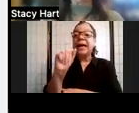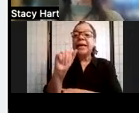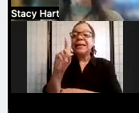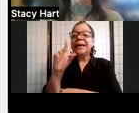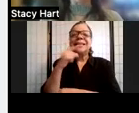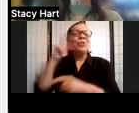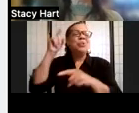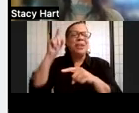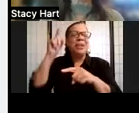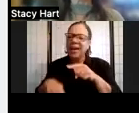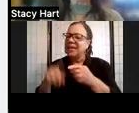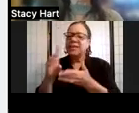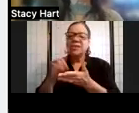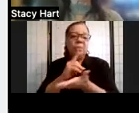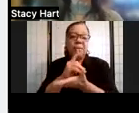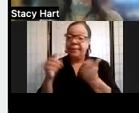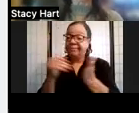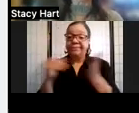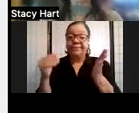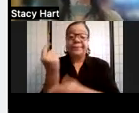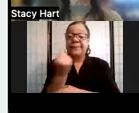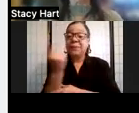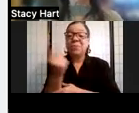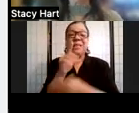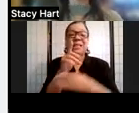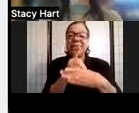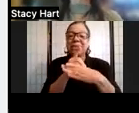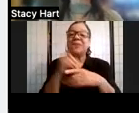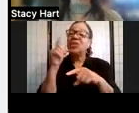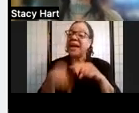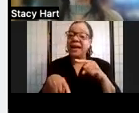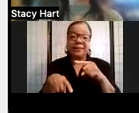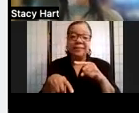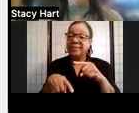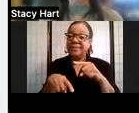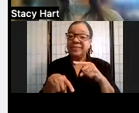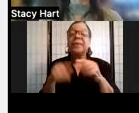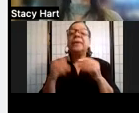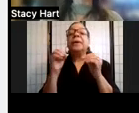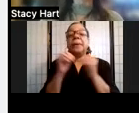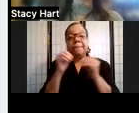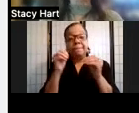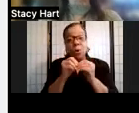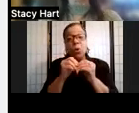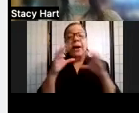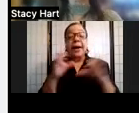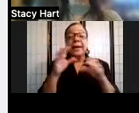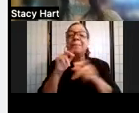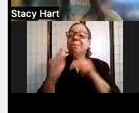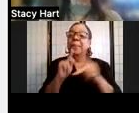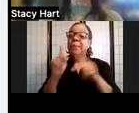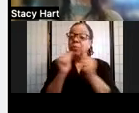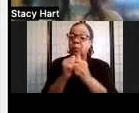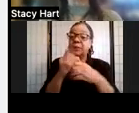cannot discriminate against someone because of a disability. More proactively, people with